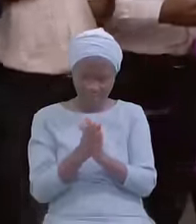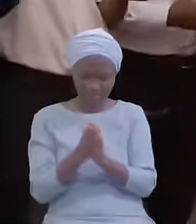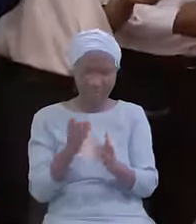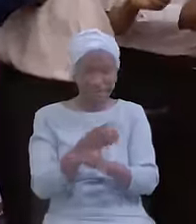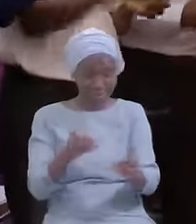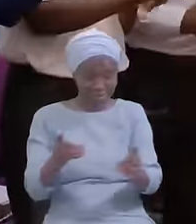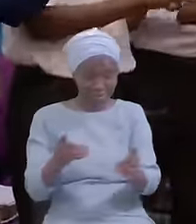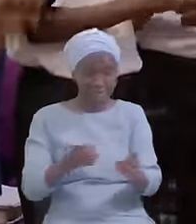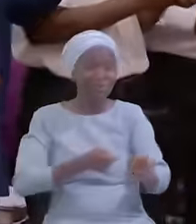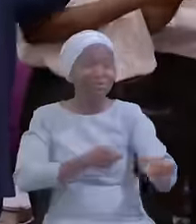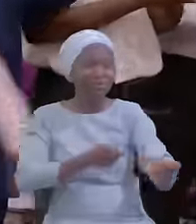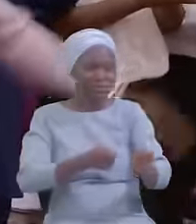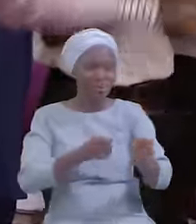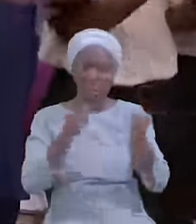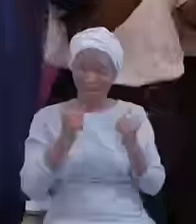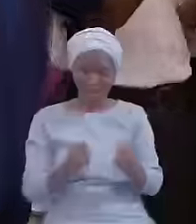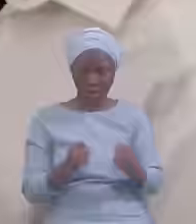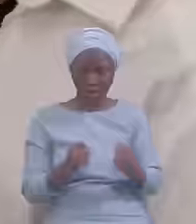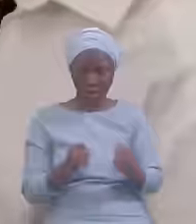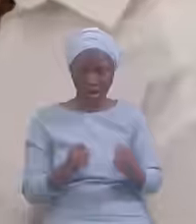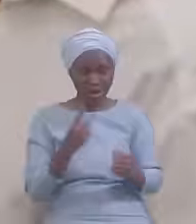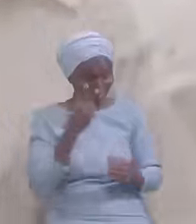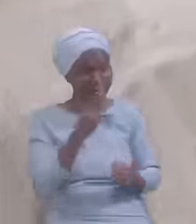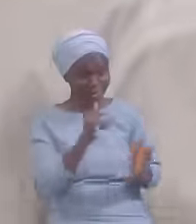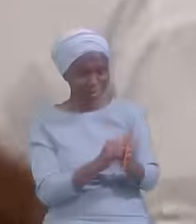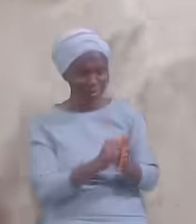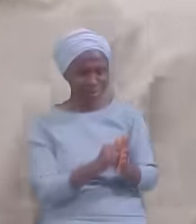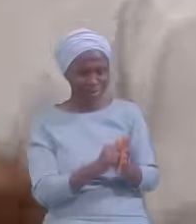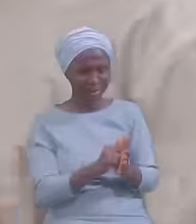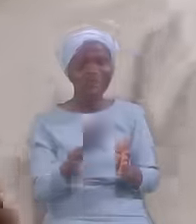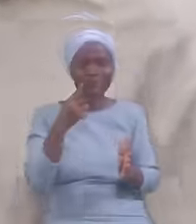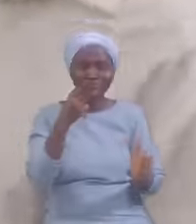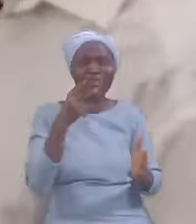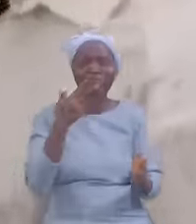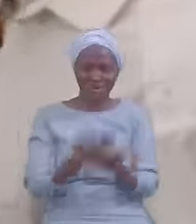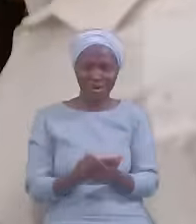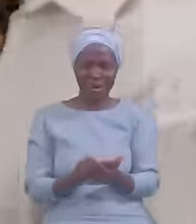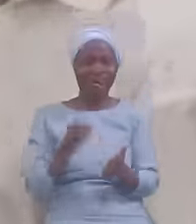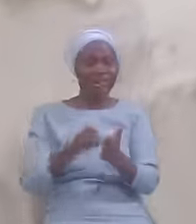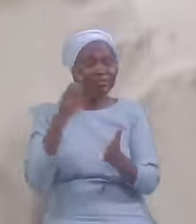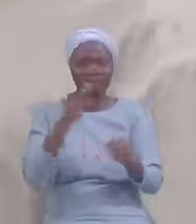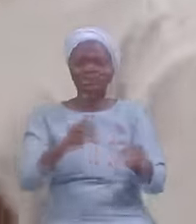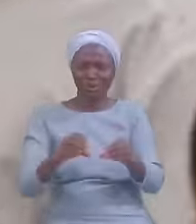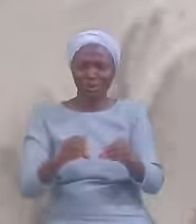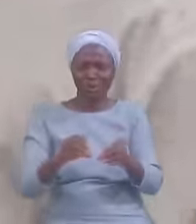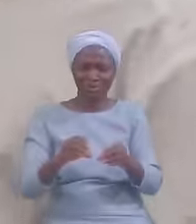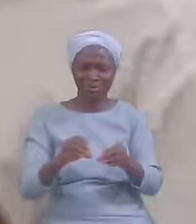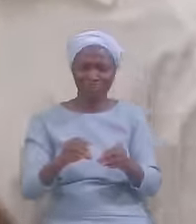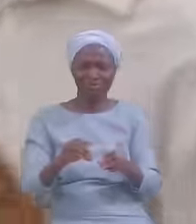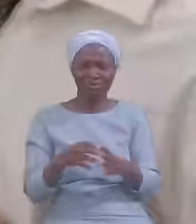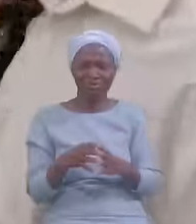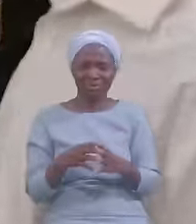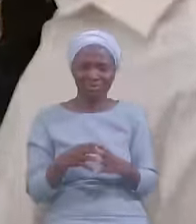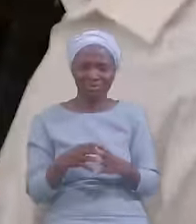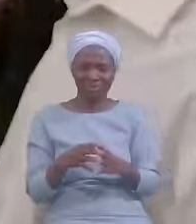Deliverance and dominion. Don't you see that? You see well. It will be performed. It will be done.